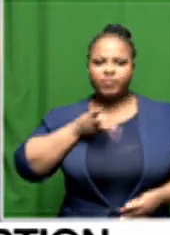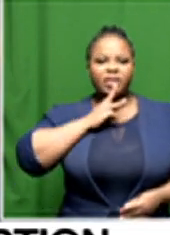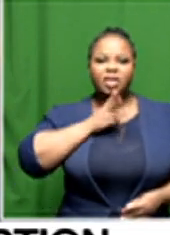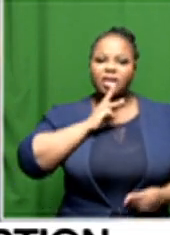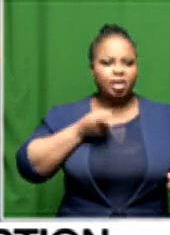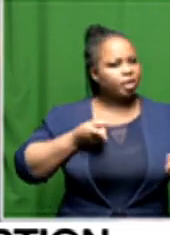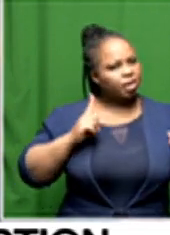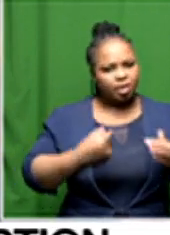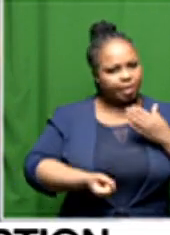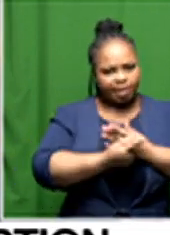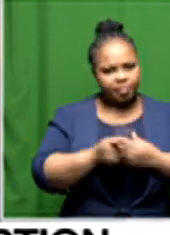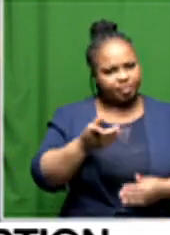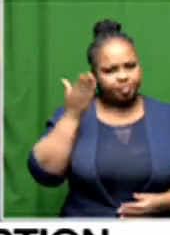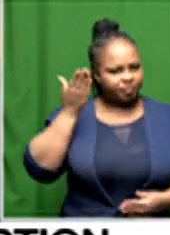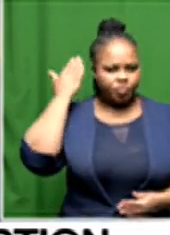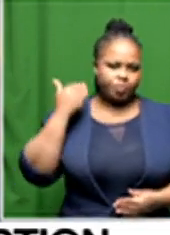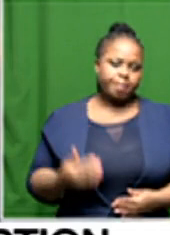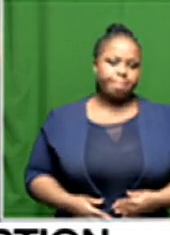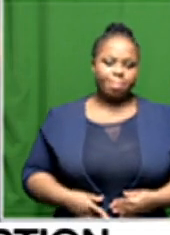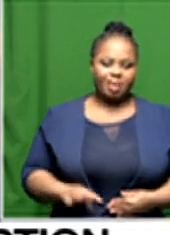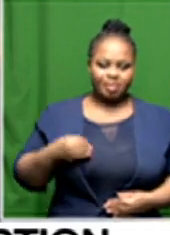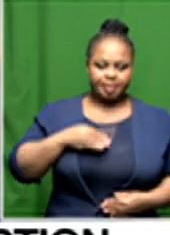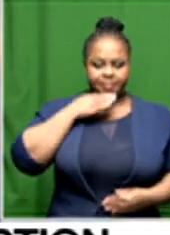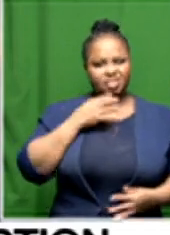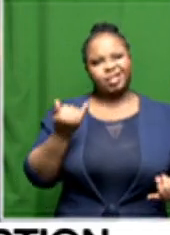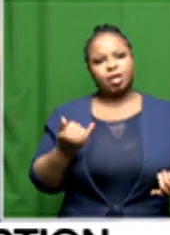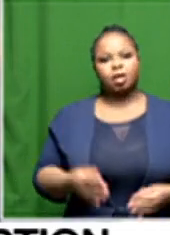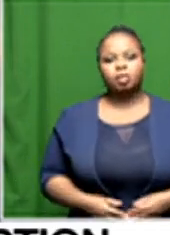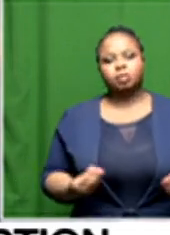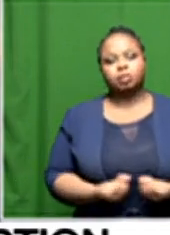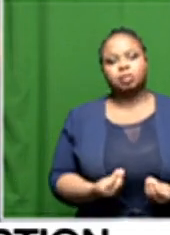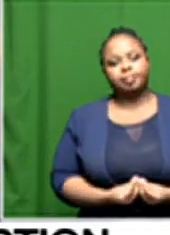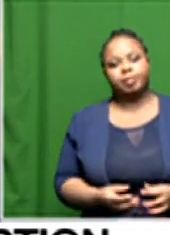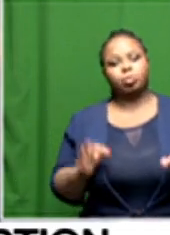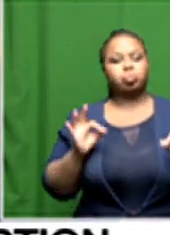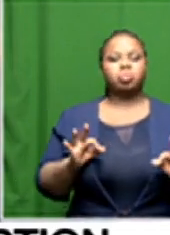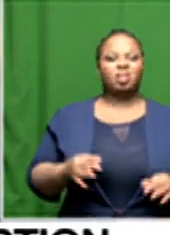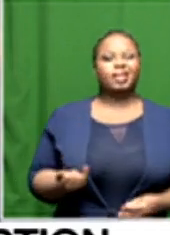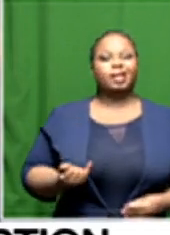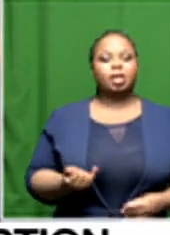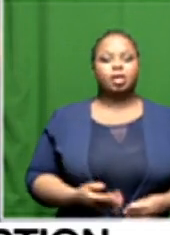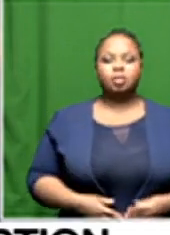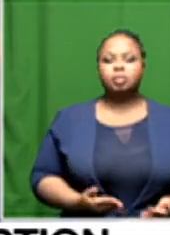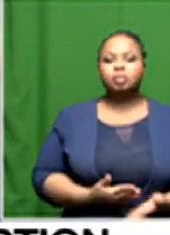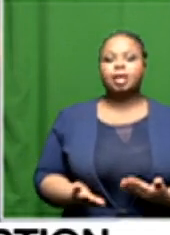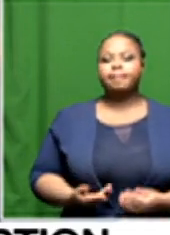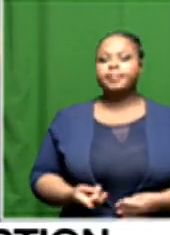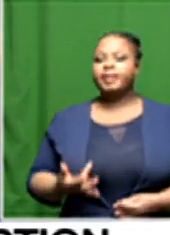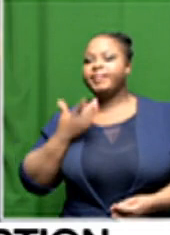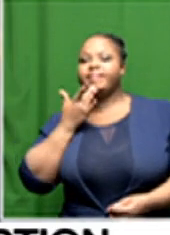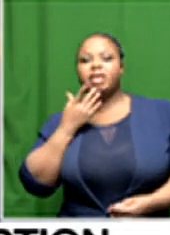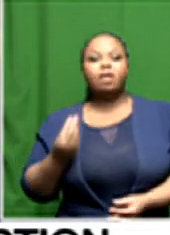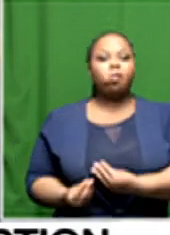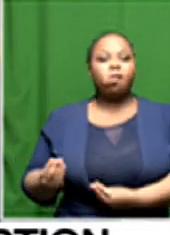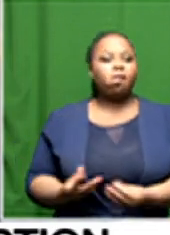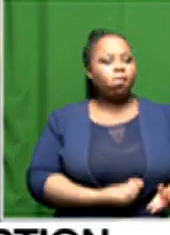just, the sordid front of the thing. It was all like there were just kickbacks left, right, and center.